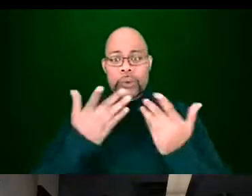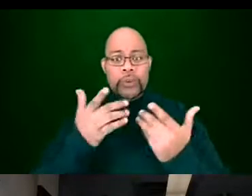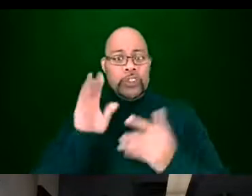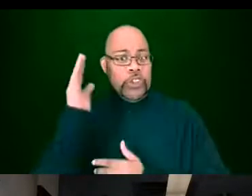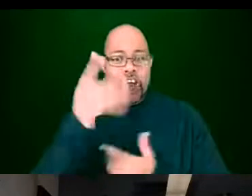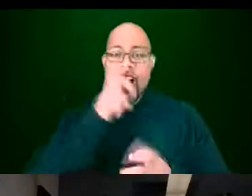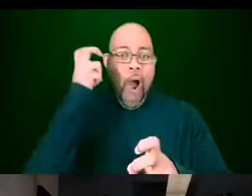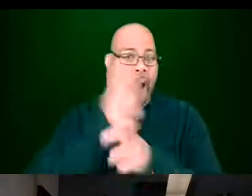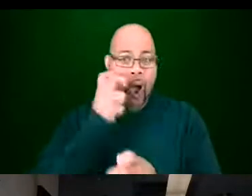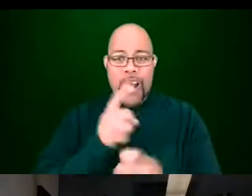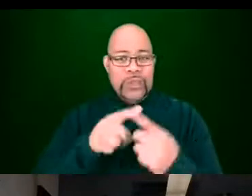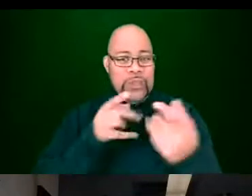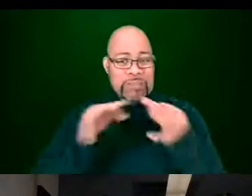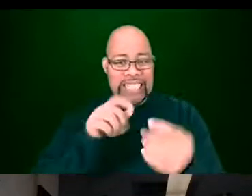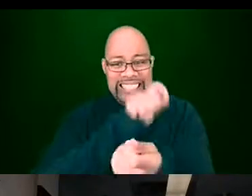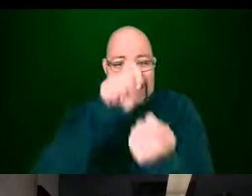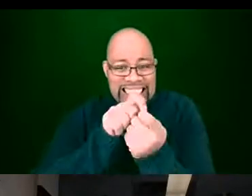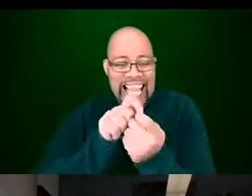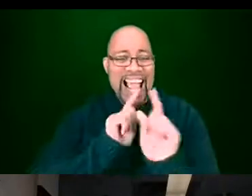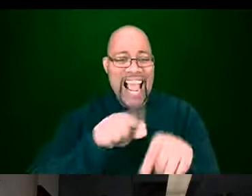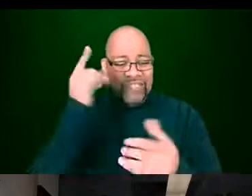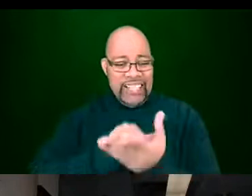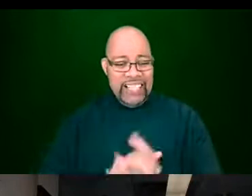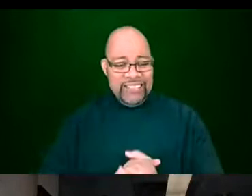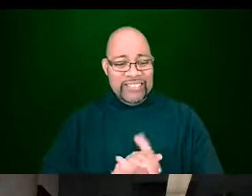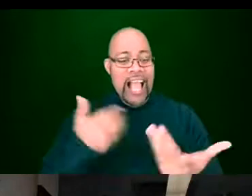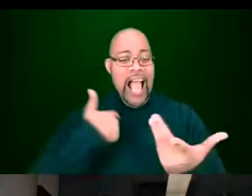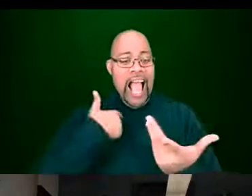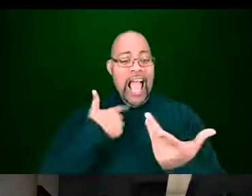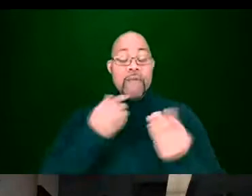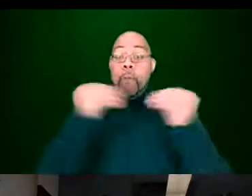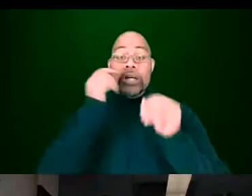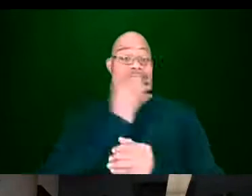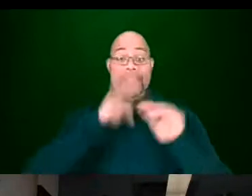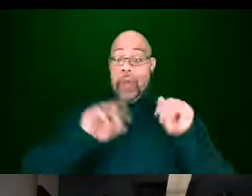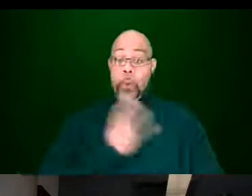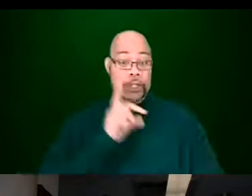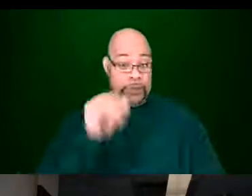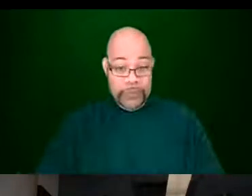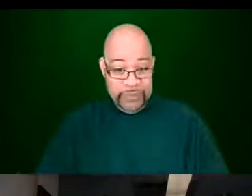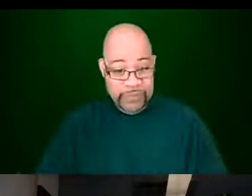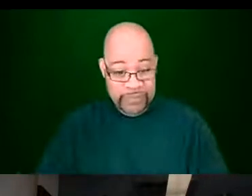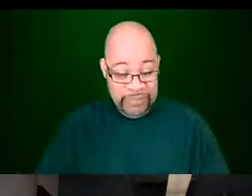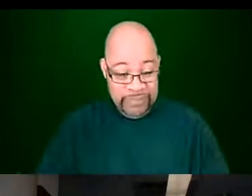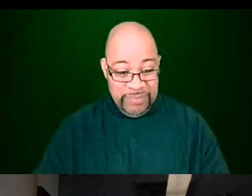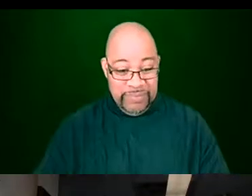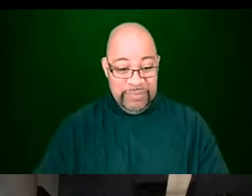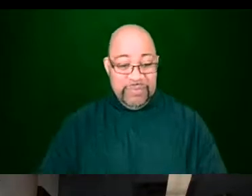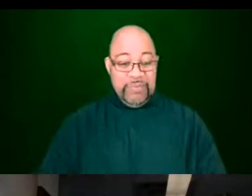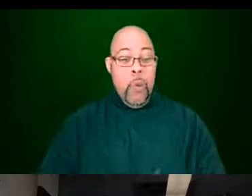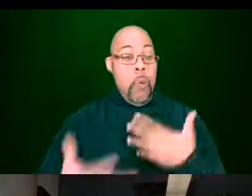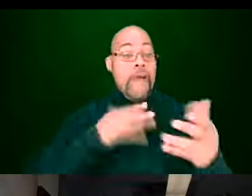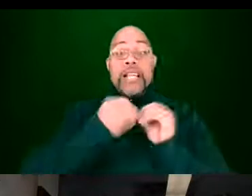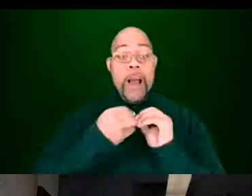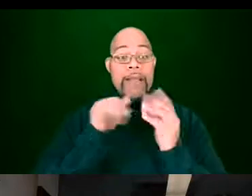hard to give an exact answer to that. I know. They have way more teeth than we do. Whatever that number